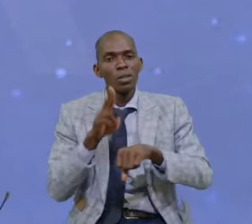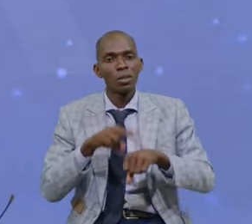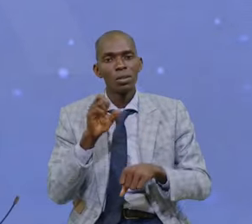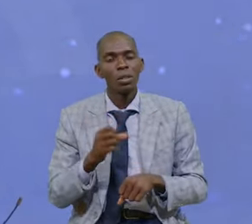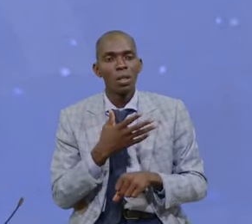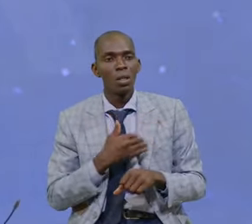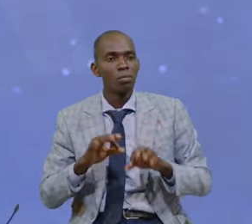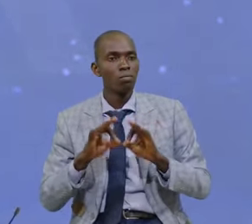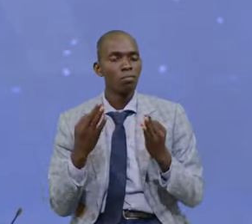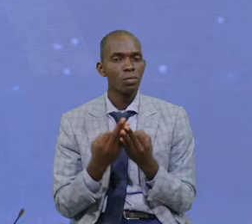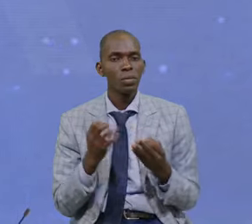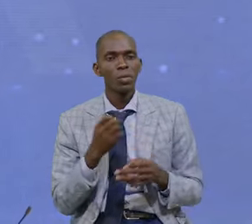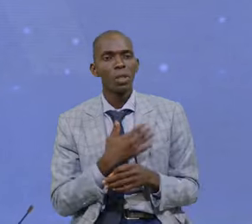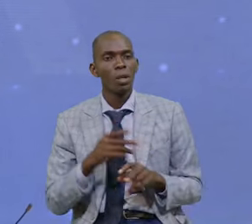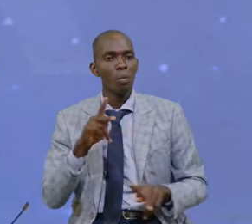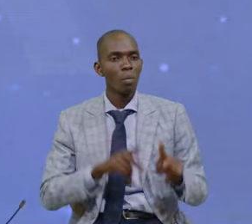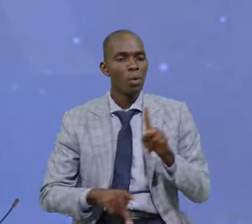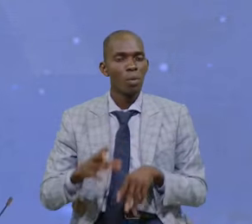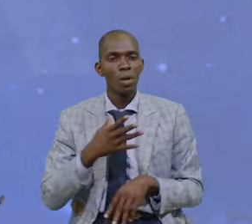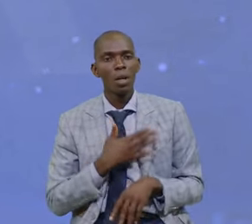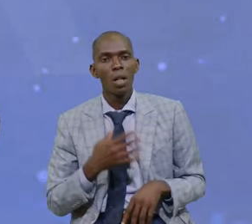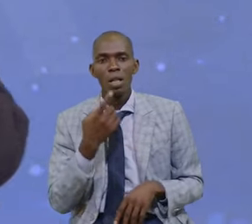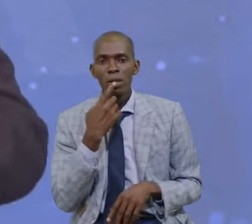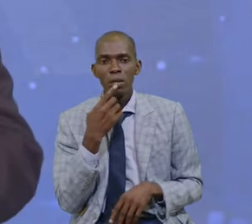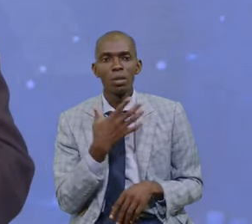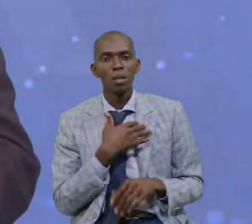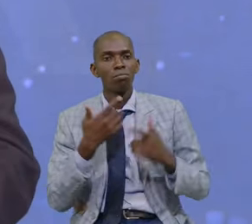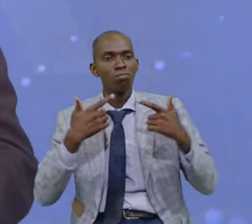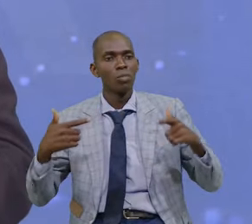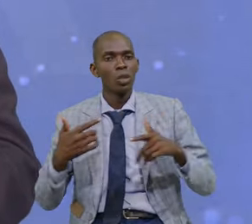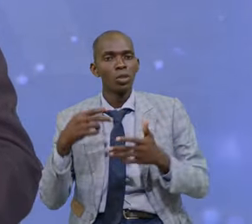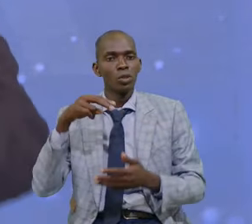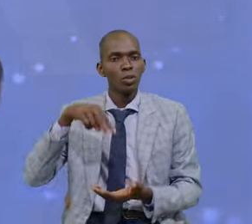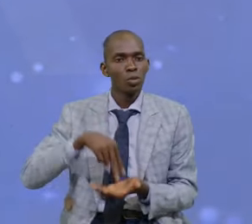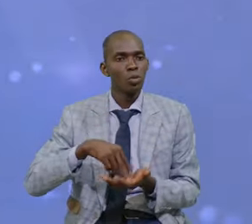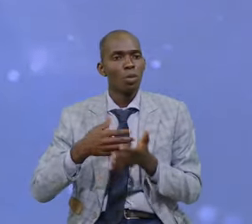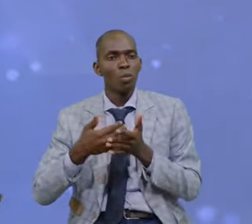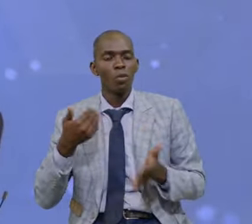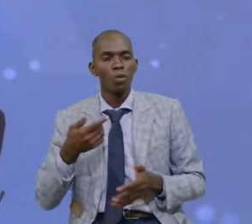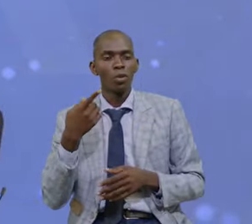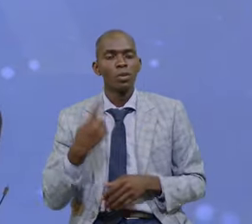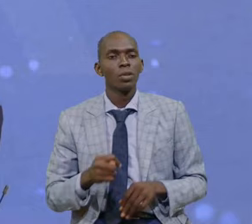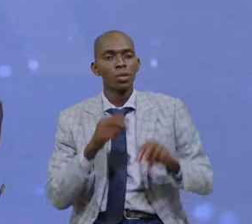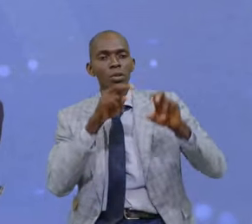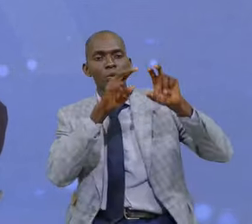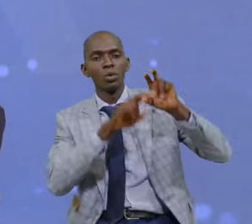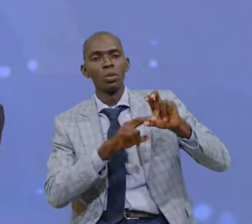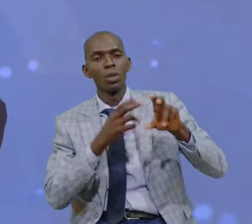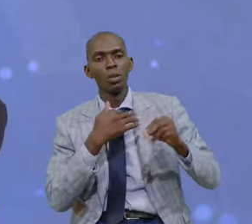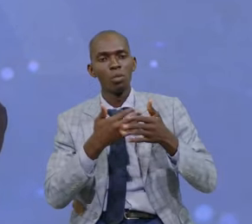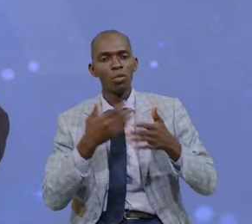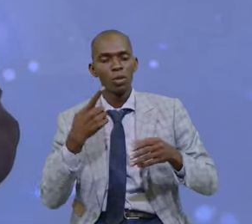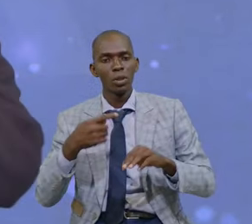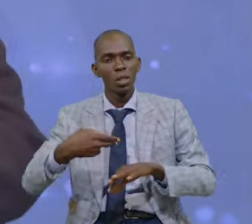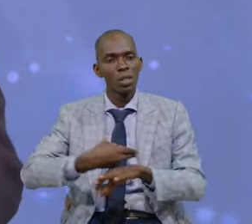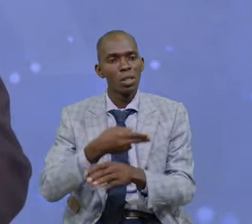and people, and tongues, stood before the throne, and before the Lamb,